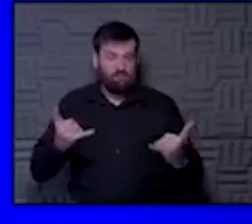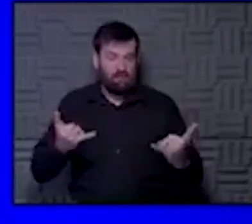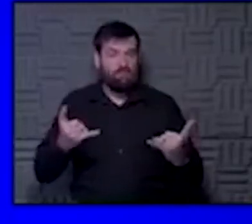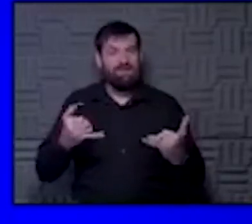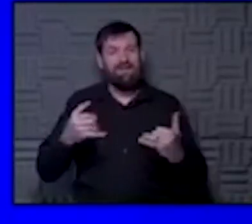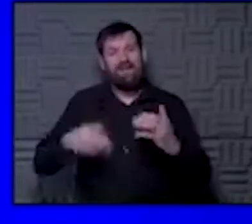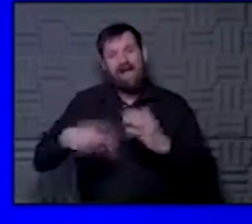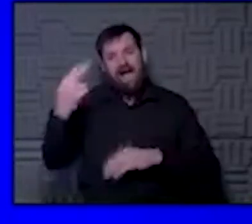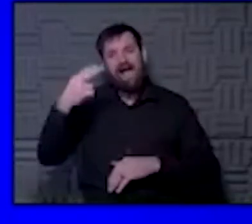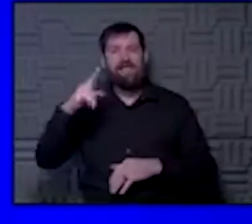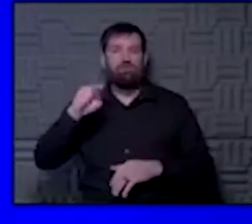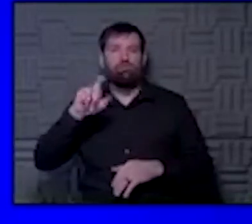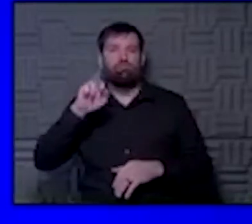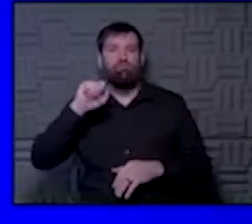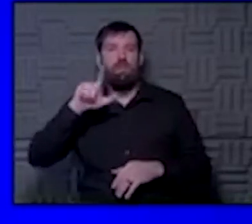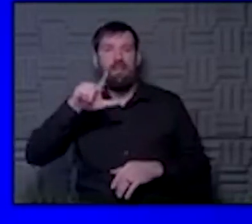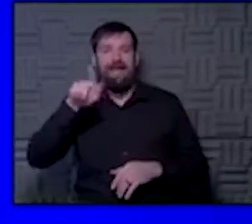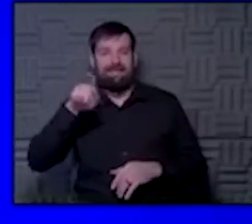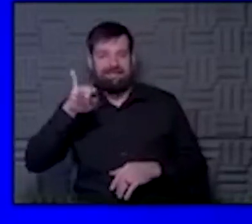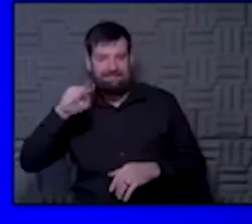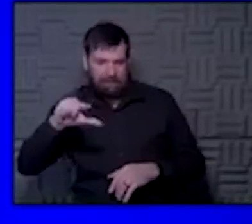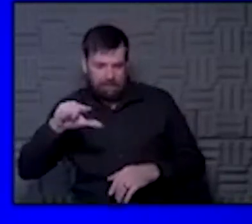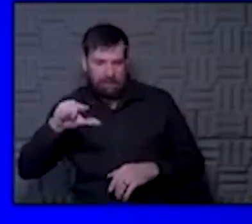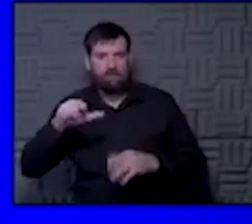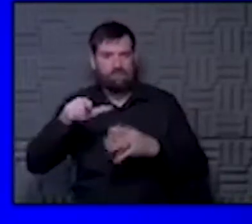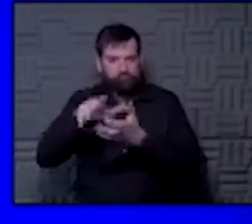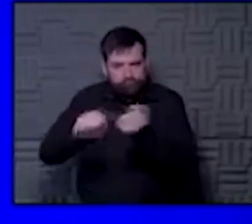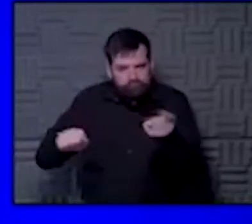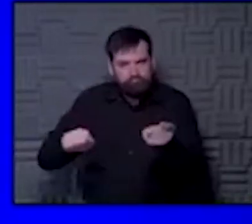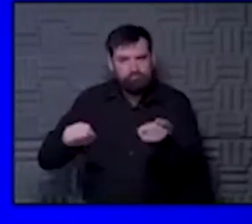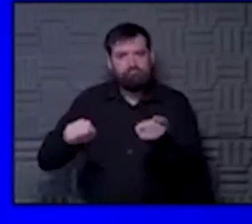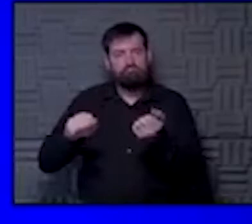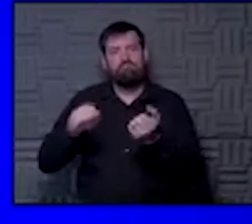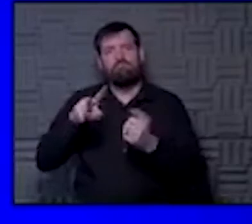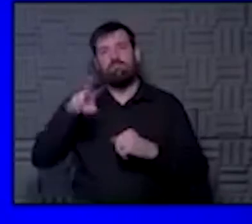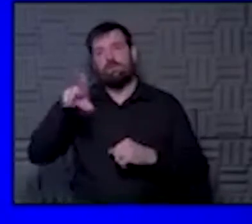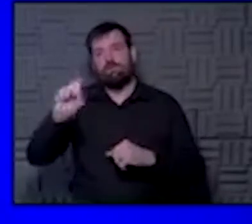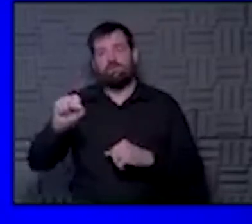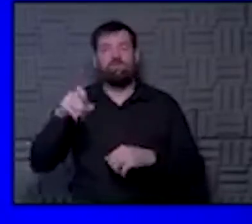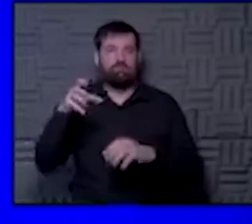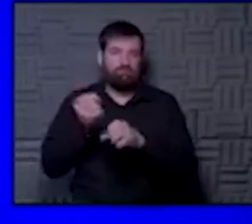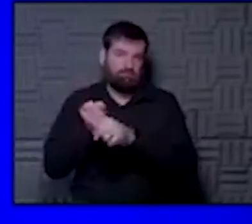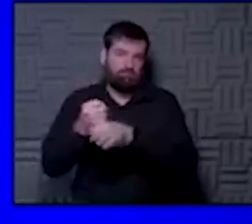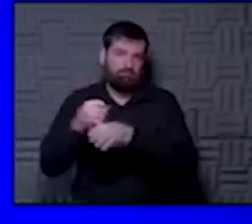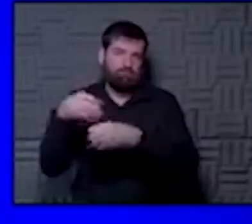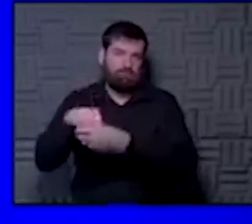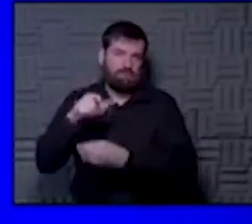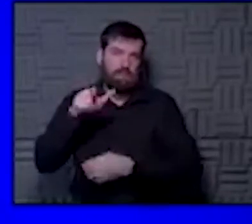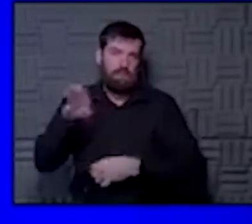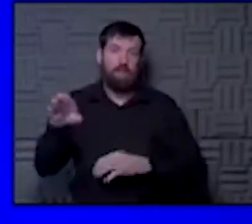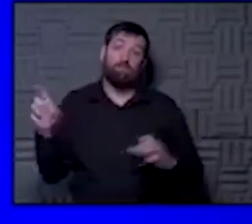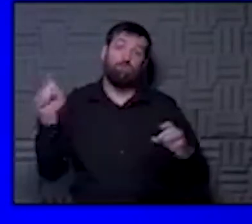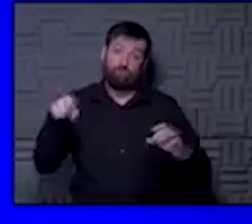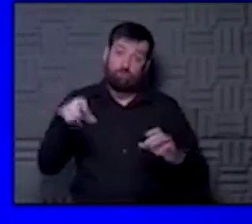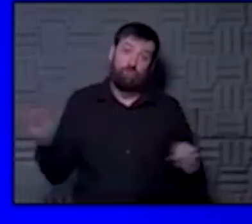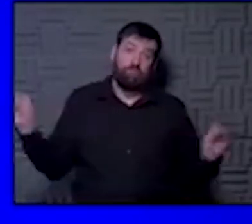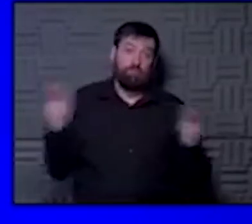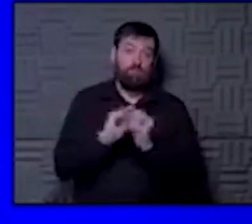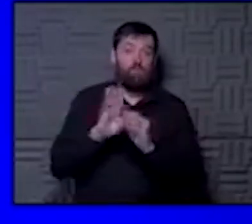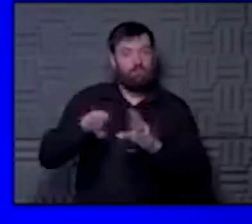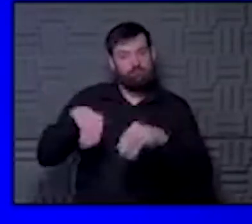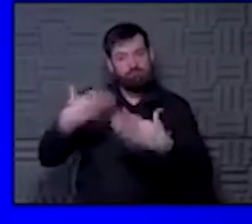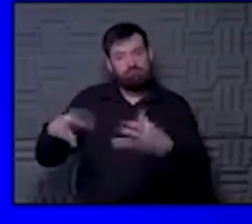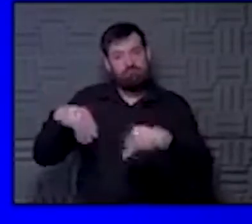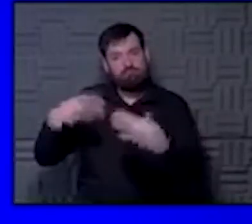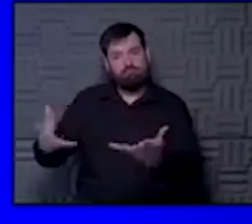neutralizing activity against the virus. They are engineered in the lab, and so that is why we should get more supplies of these as